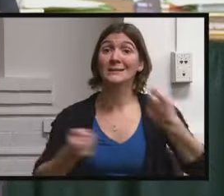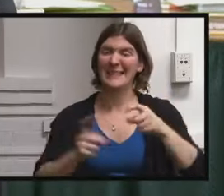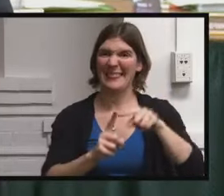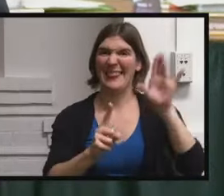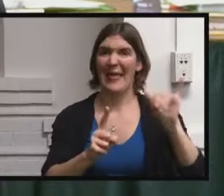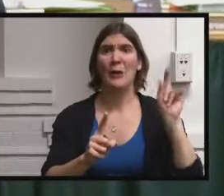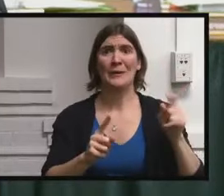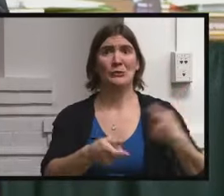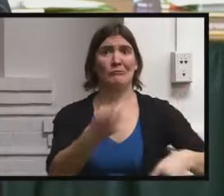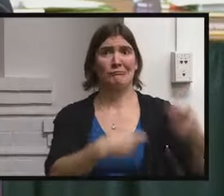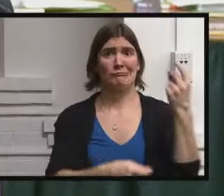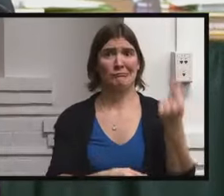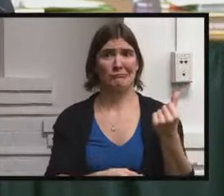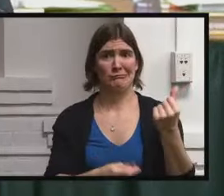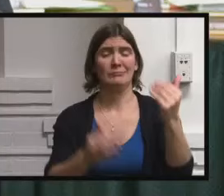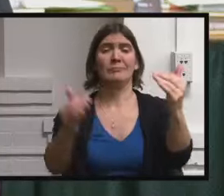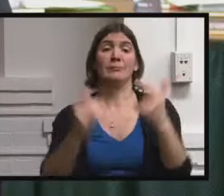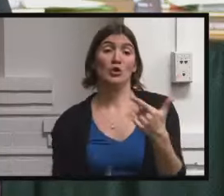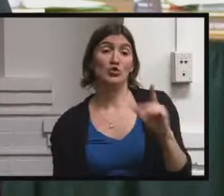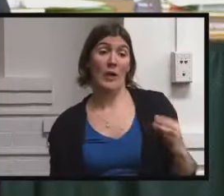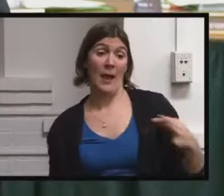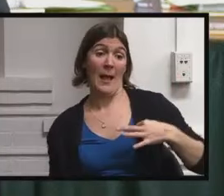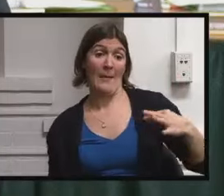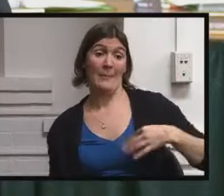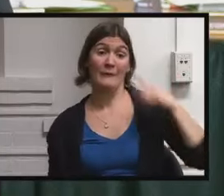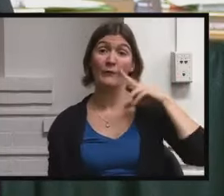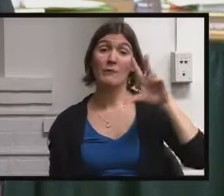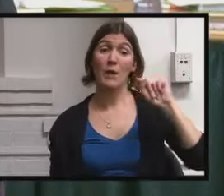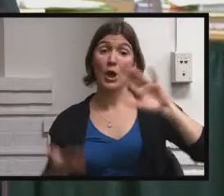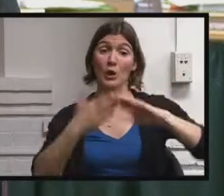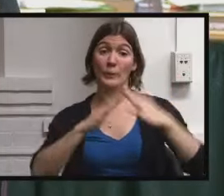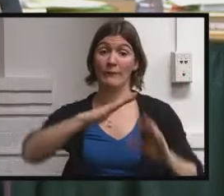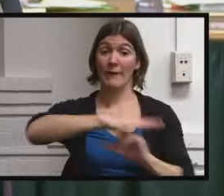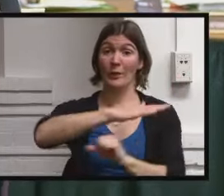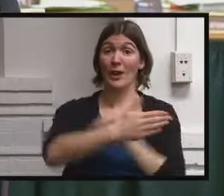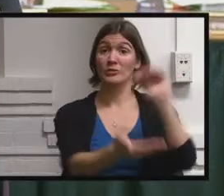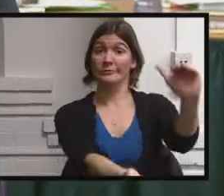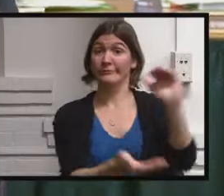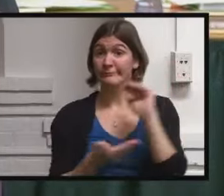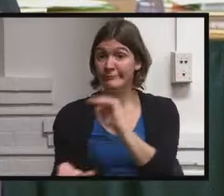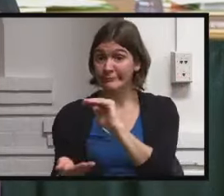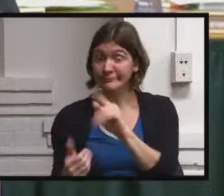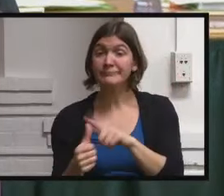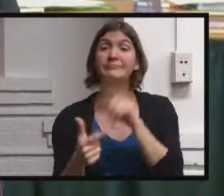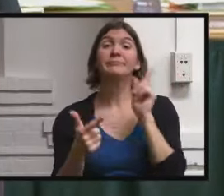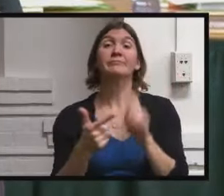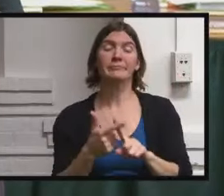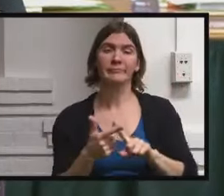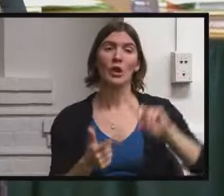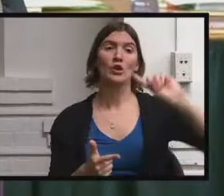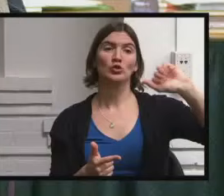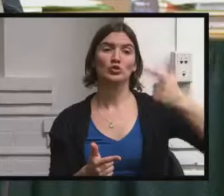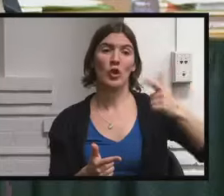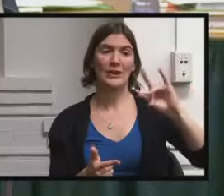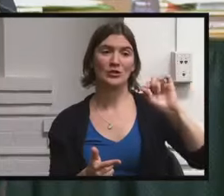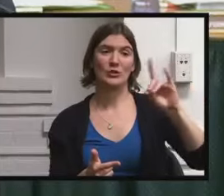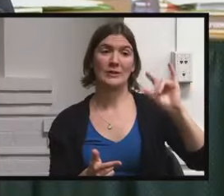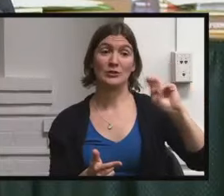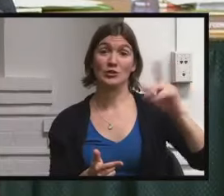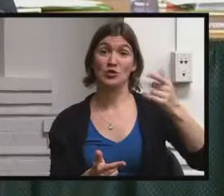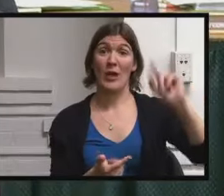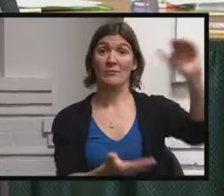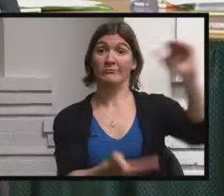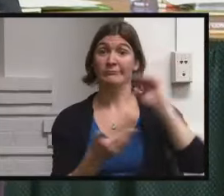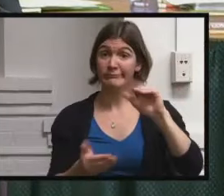Rink, a grant application for the Vermont Community Foundation, acceptance of a drug interdiction grant, and several